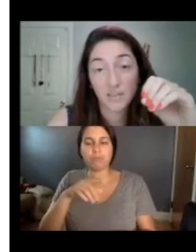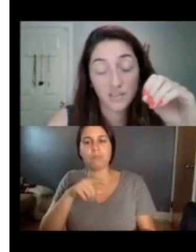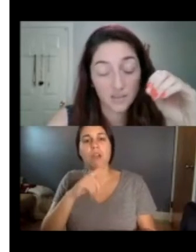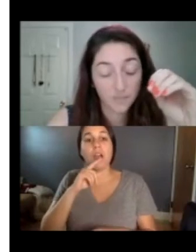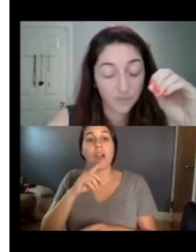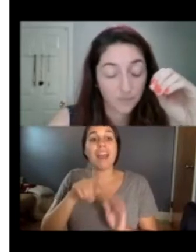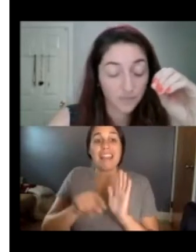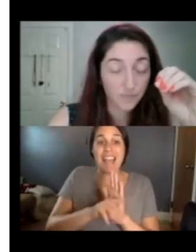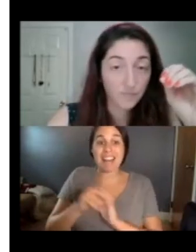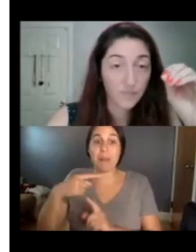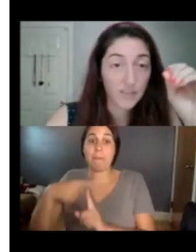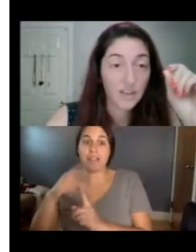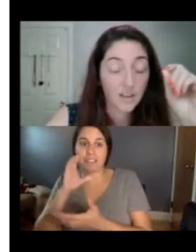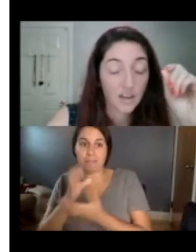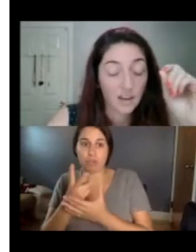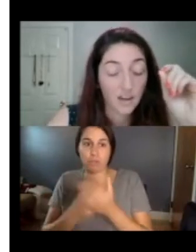positive pictures.